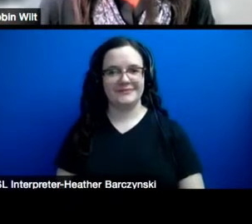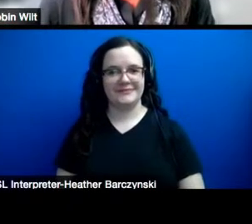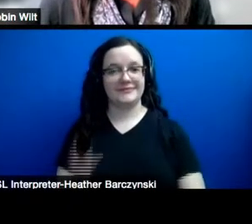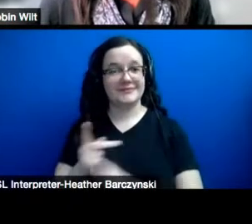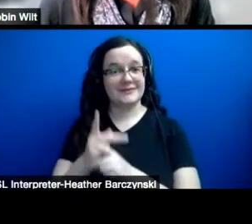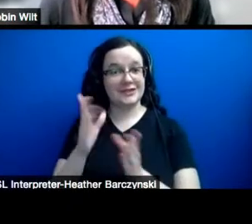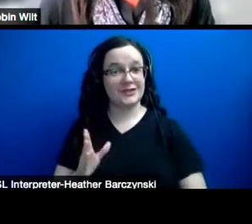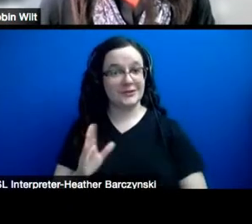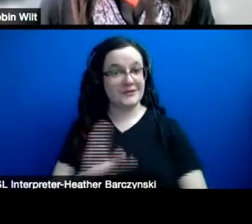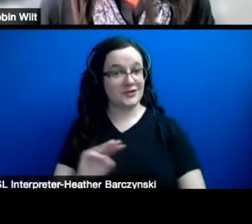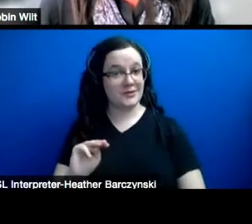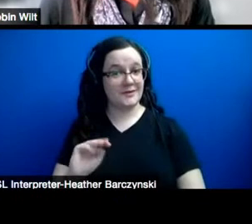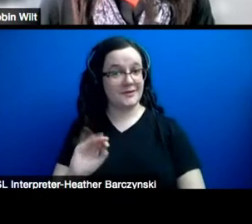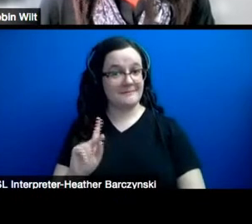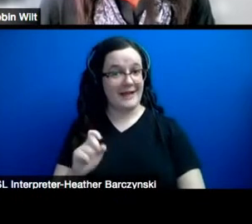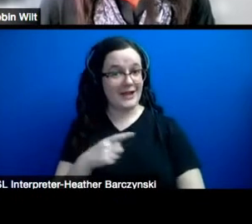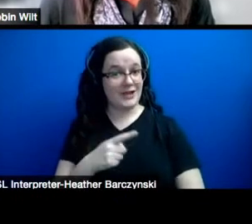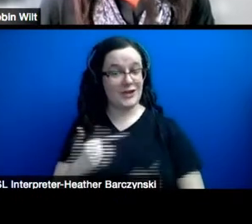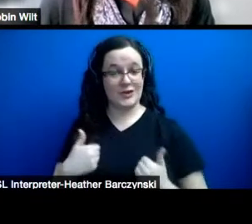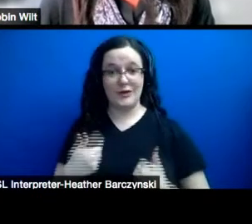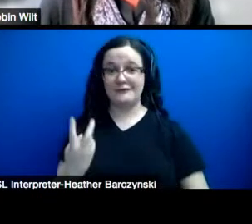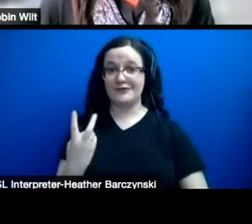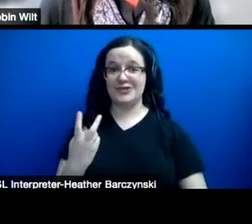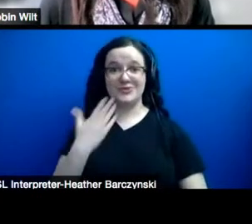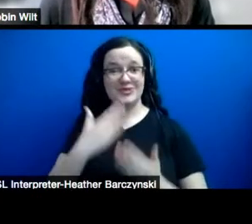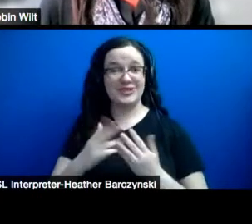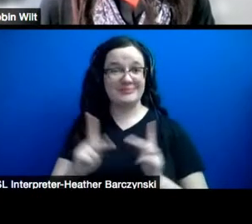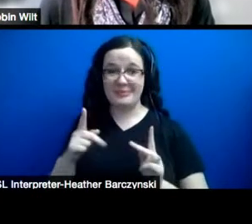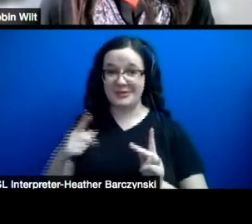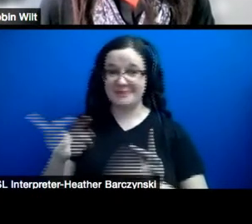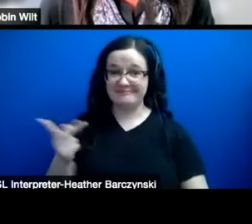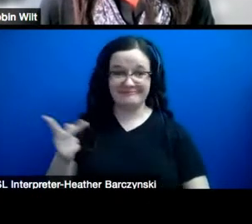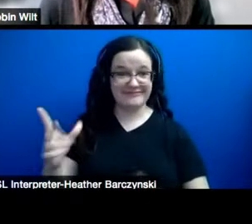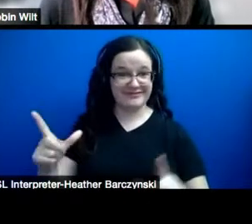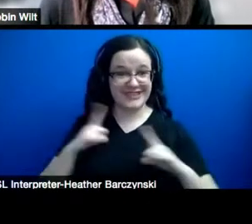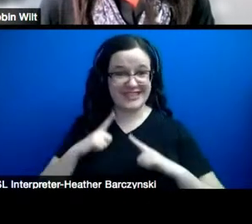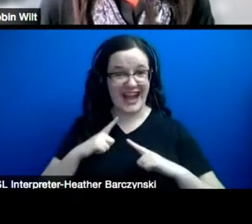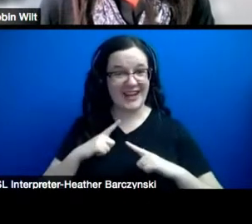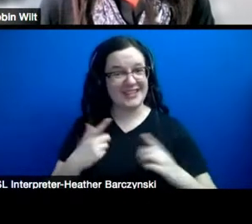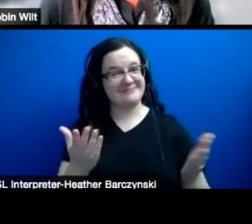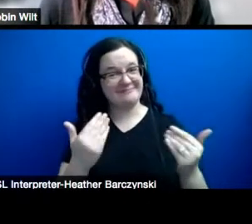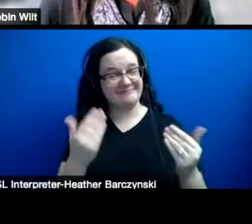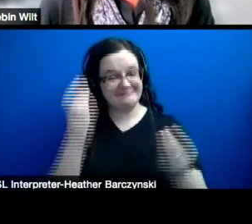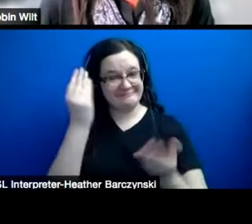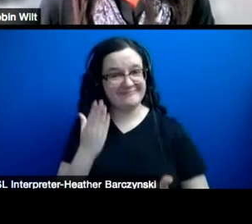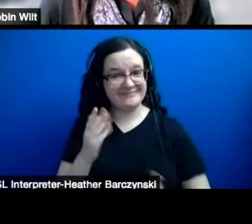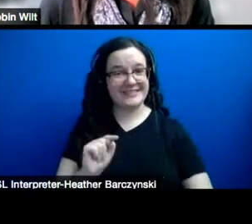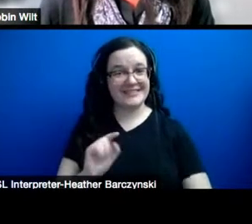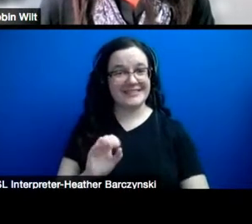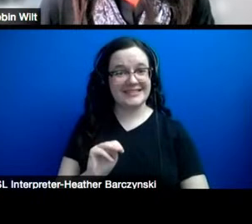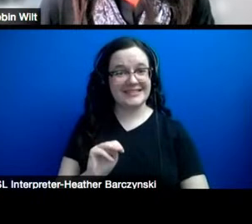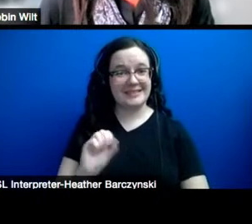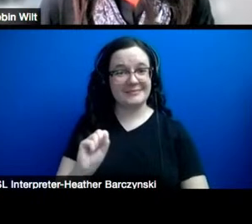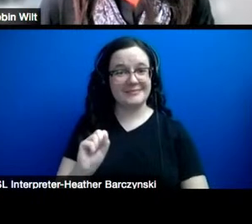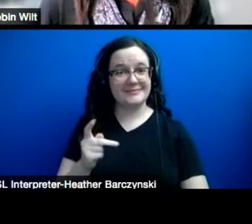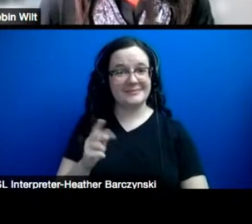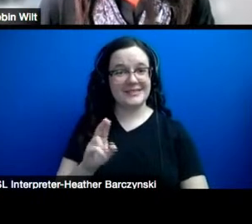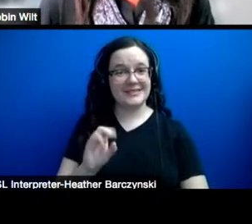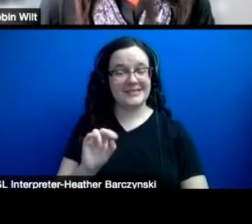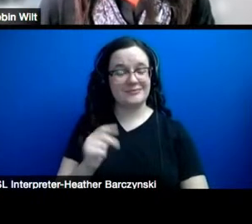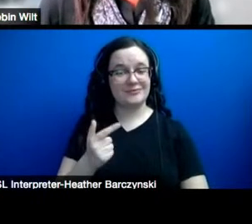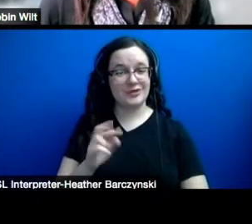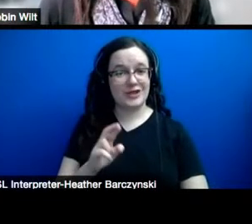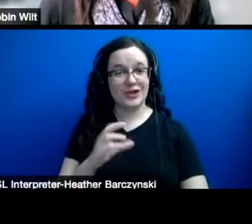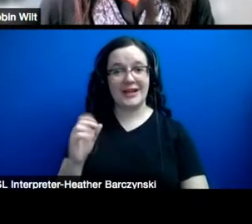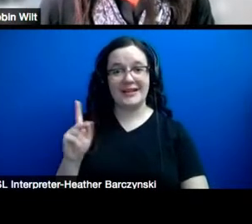Mike, you got 2 good people retiring. Talk to us a little bit about Tim Springer and Kathy Infantino. Well, I'll